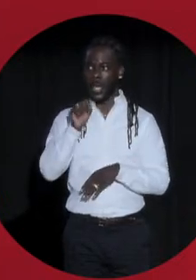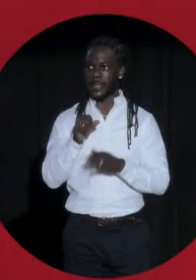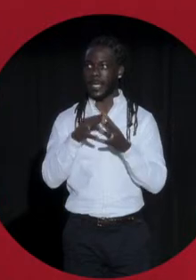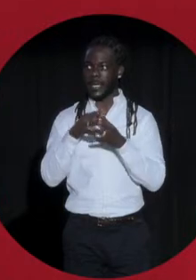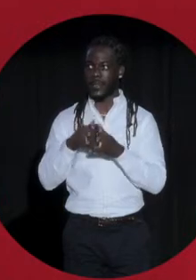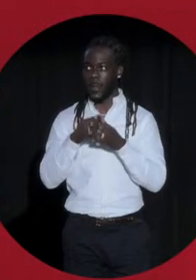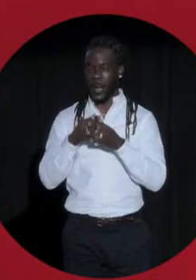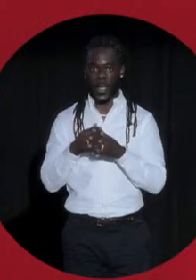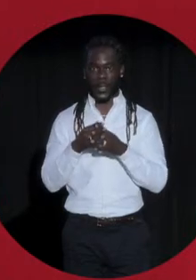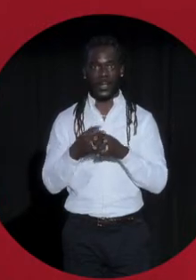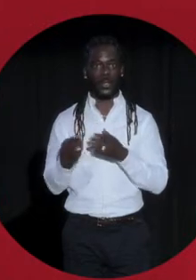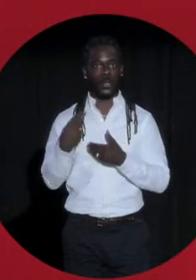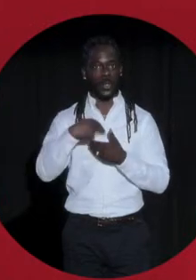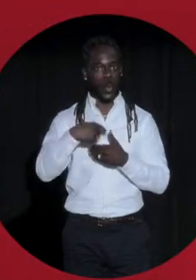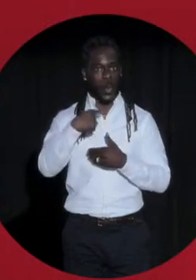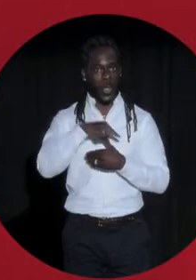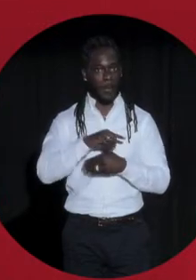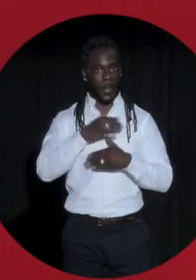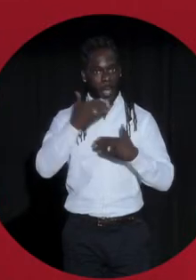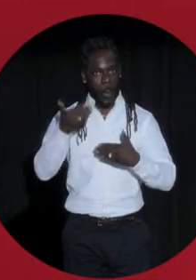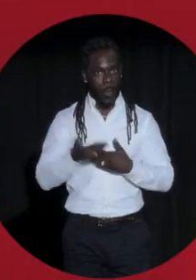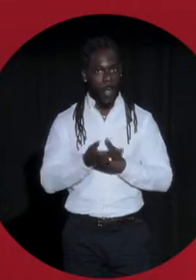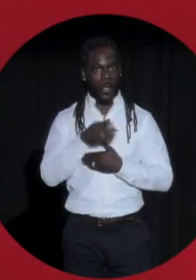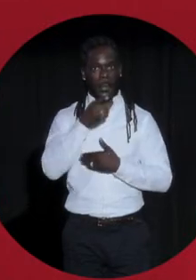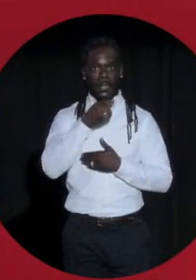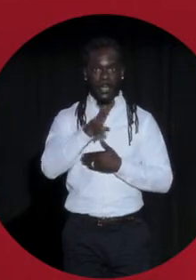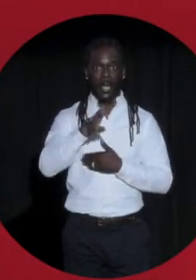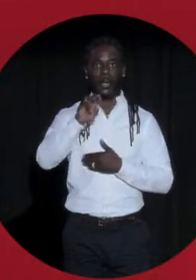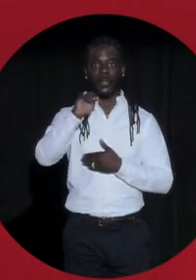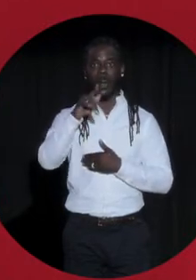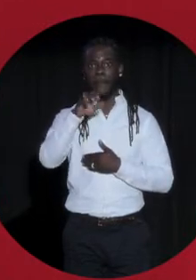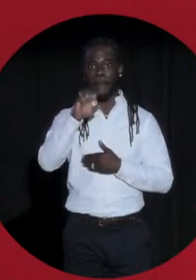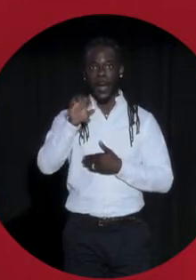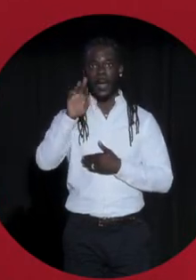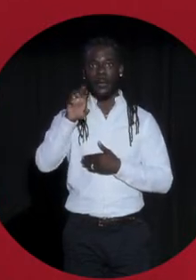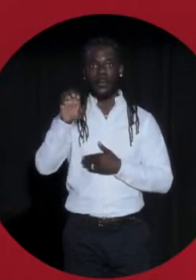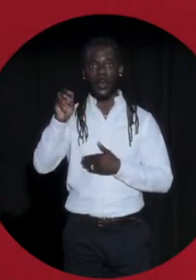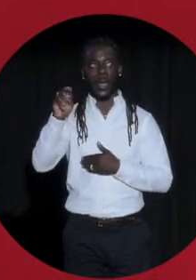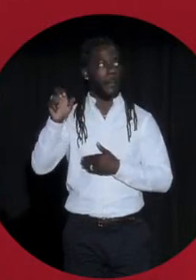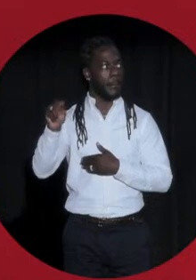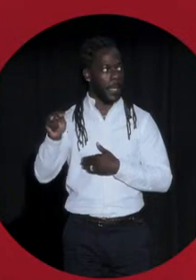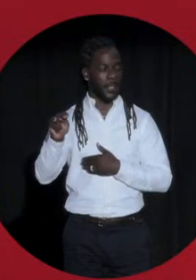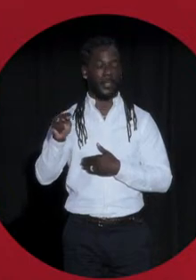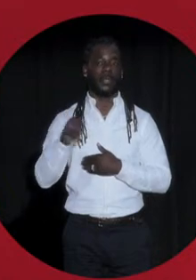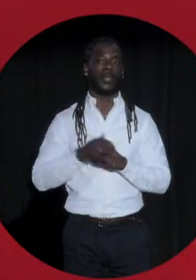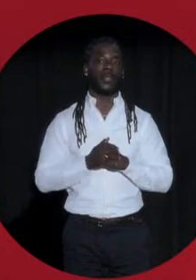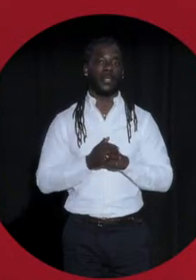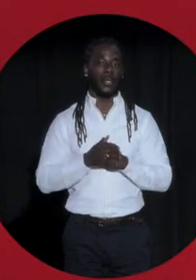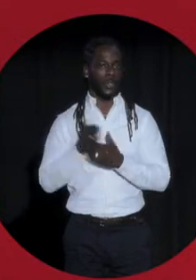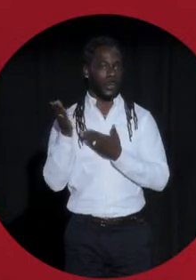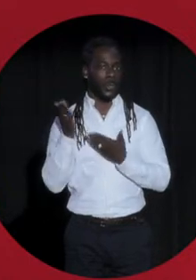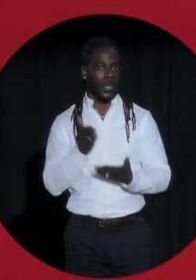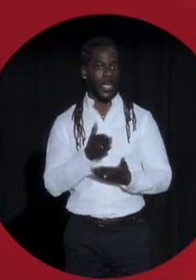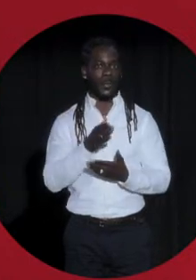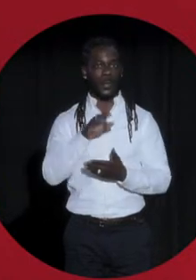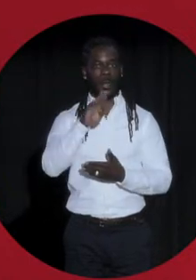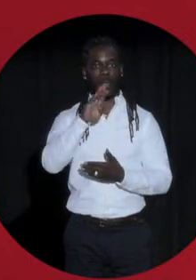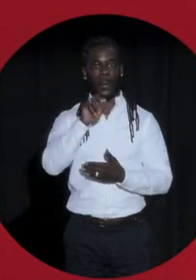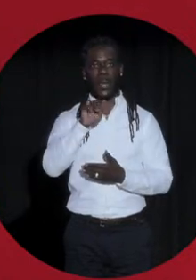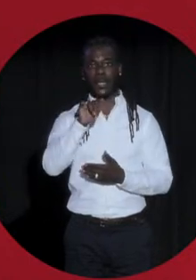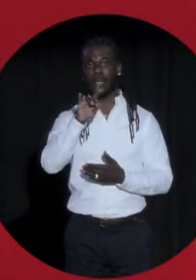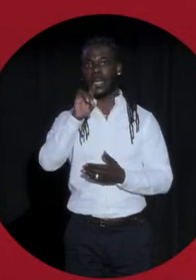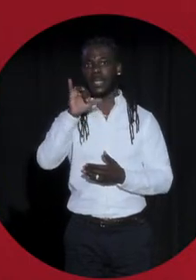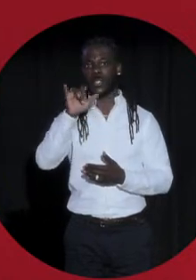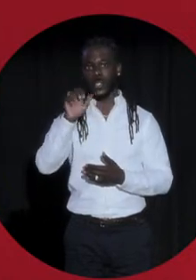me in welcoming Dr. Michael Freeman, pastor of the Spirit of Faith Christian Center, to deliver the benediction.